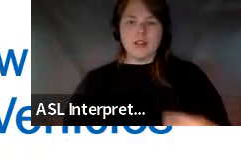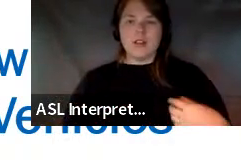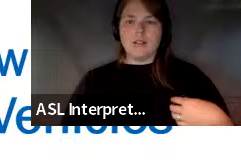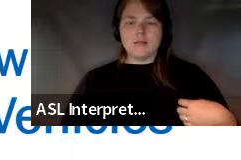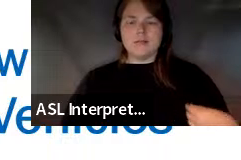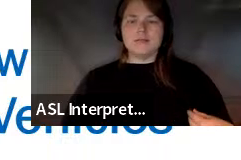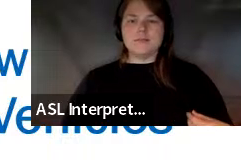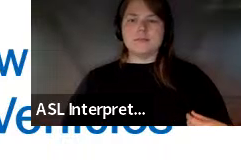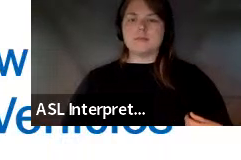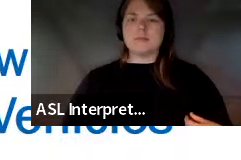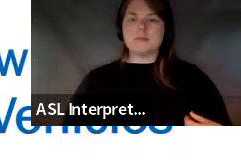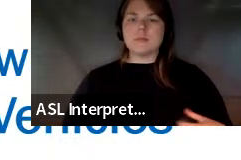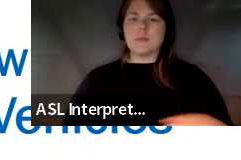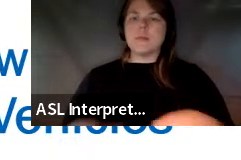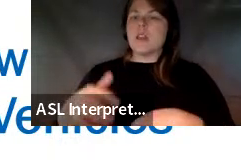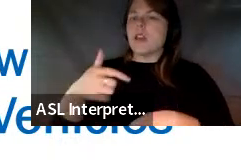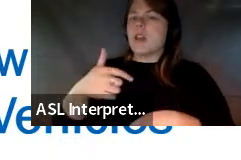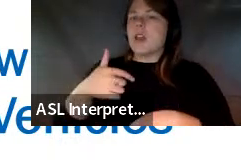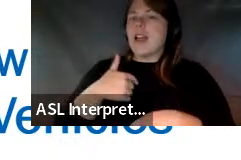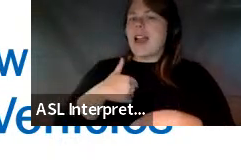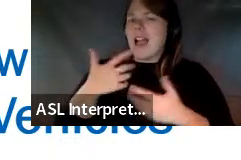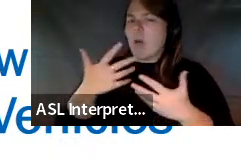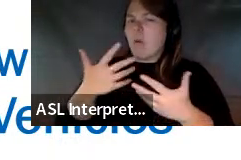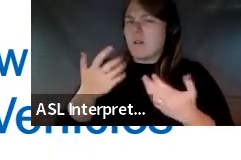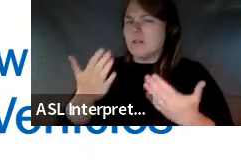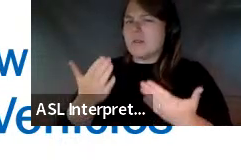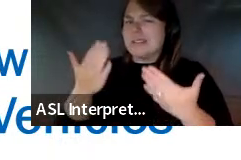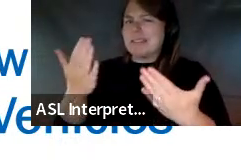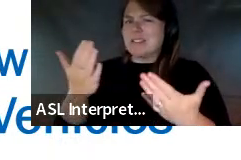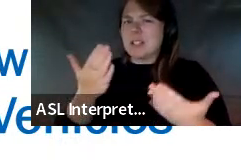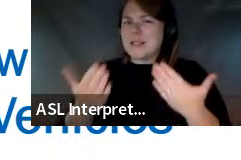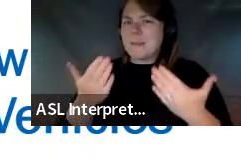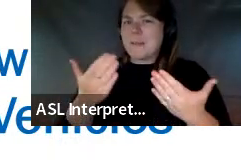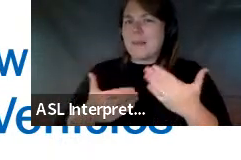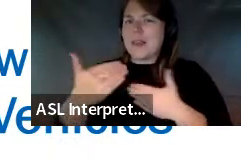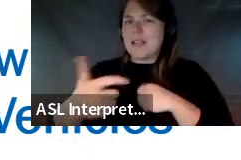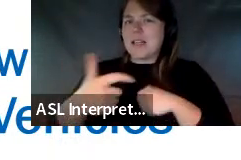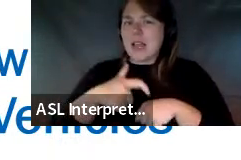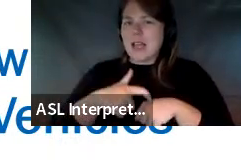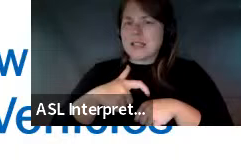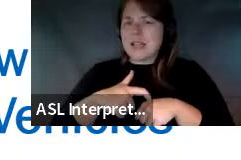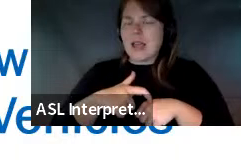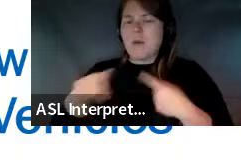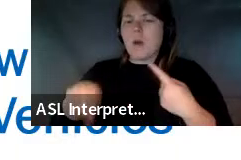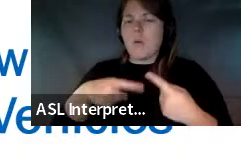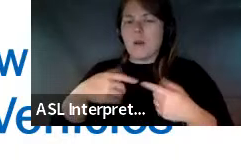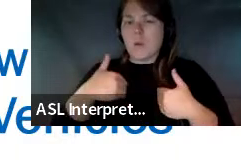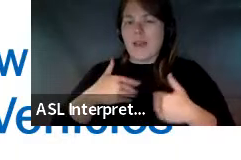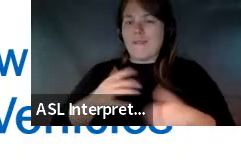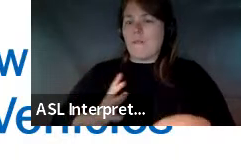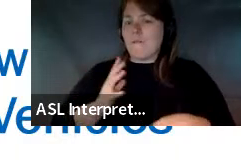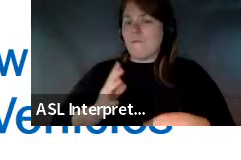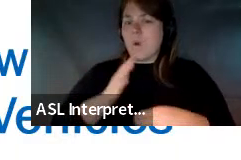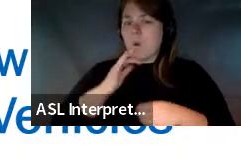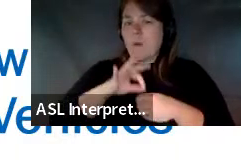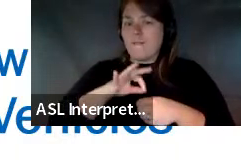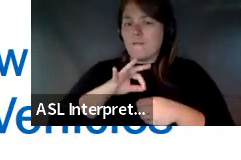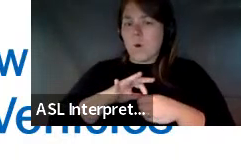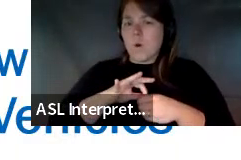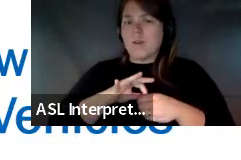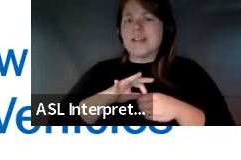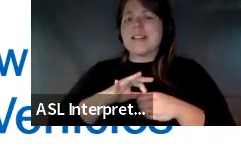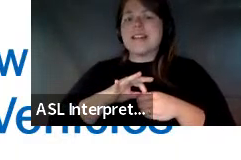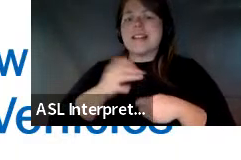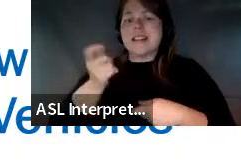I was gonna suggest maybe next time when we have a formal vote or something like that.